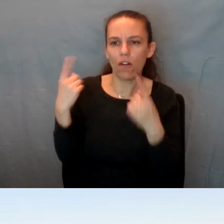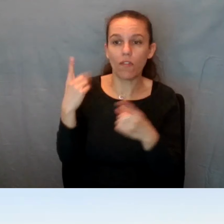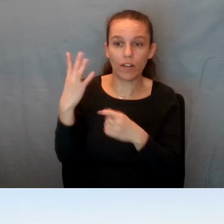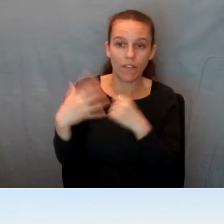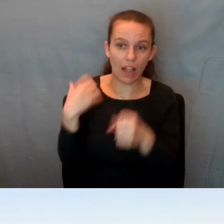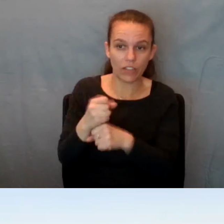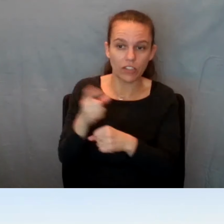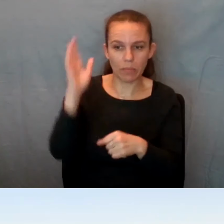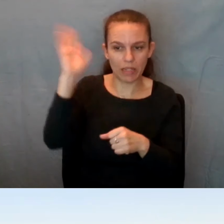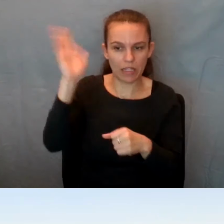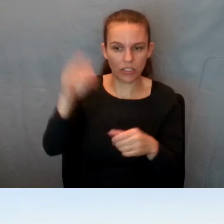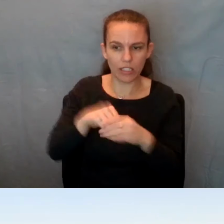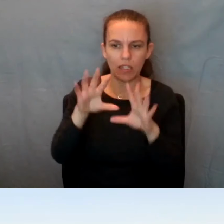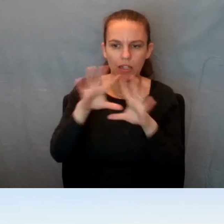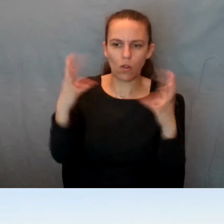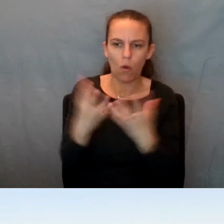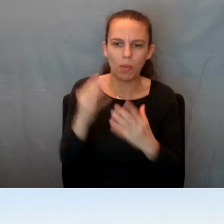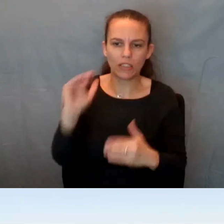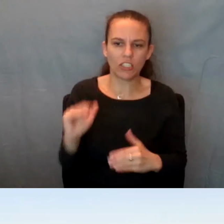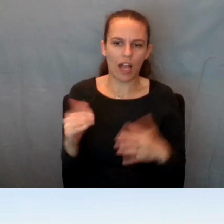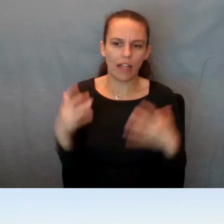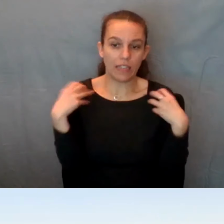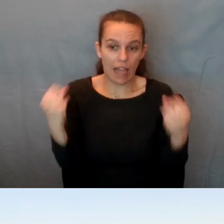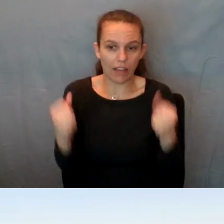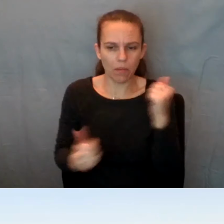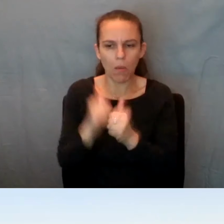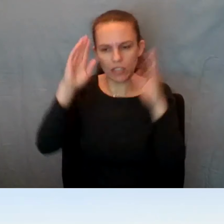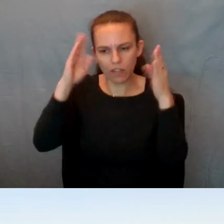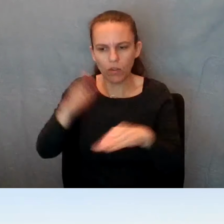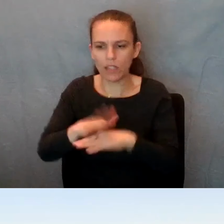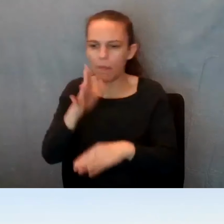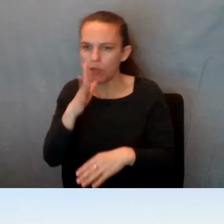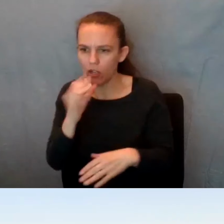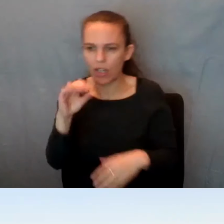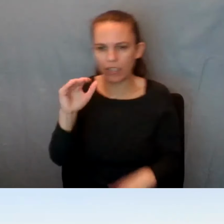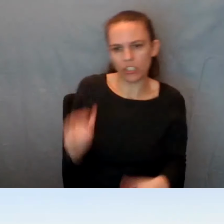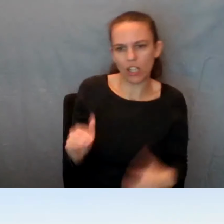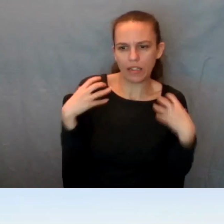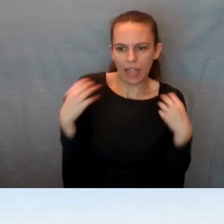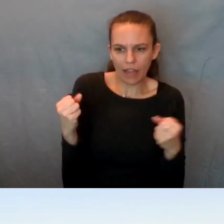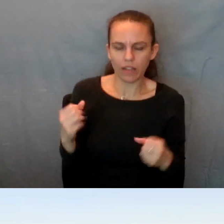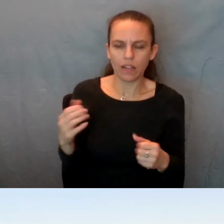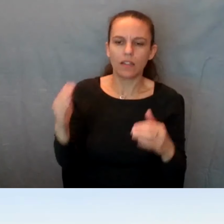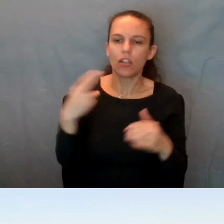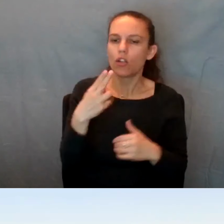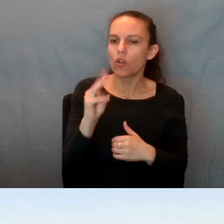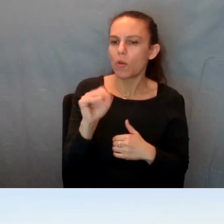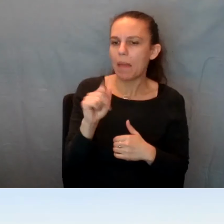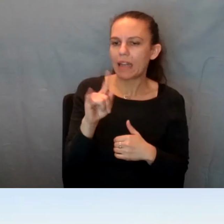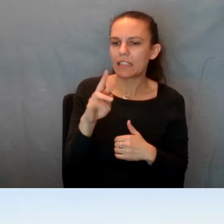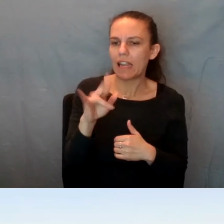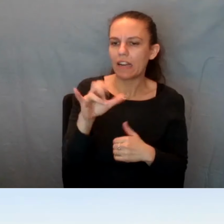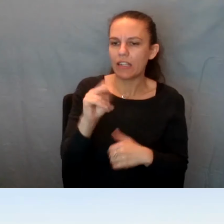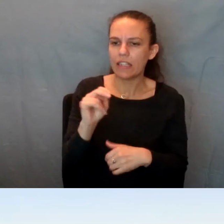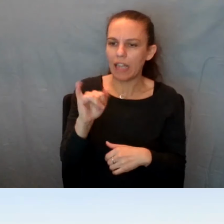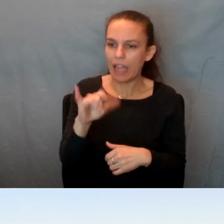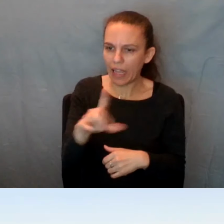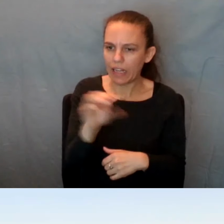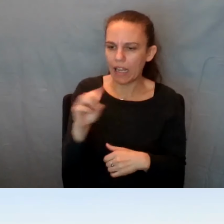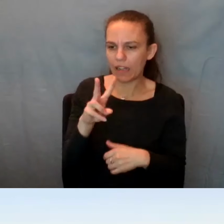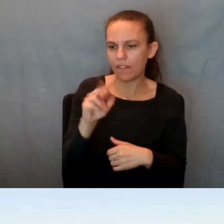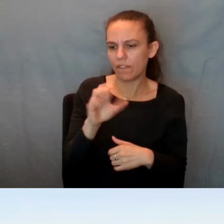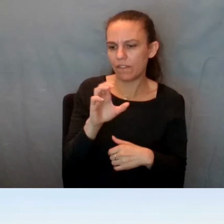global child health, mainly focusing on maternal and child health, humanitarian aid, and vaccines, vaccinology. So